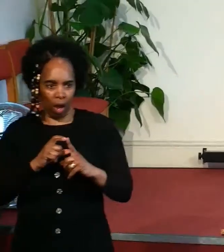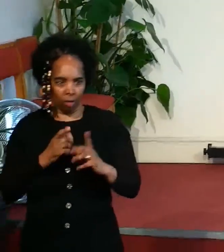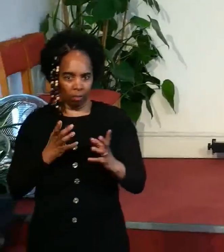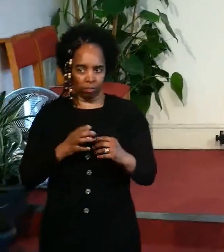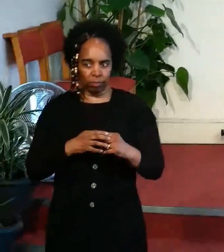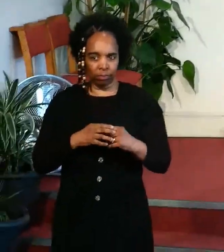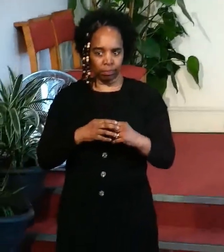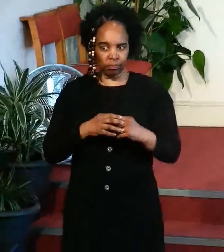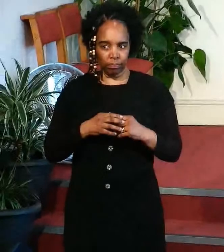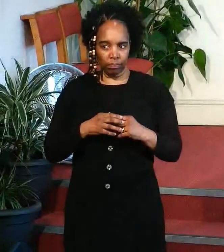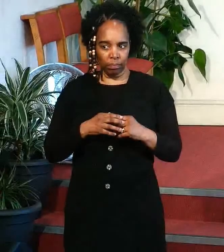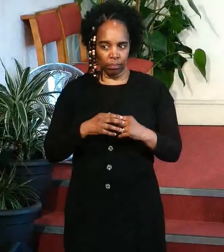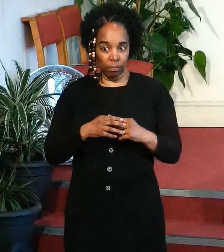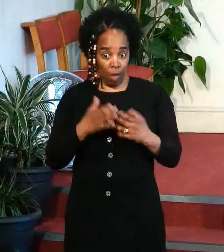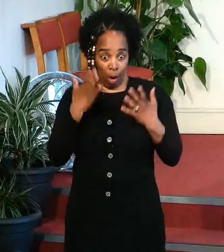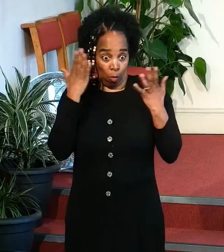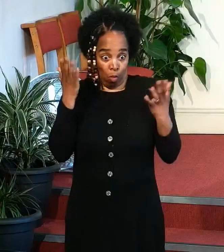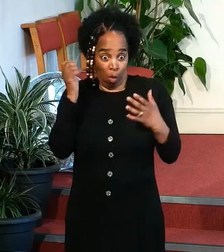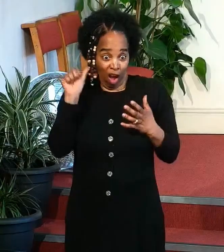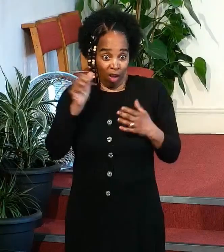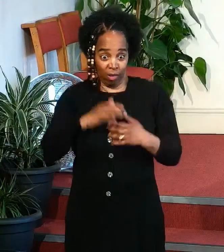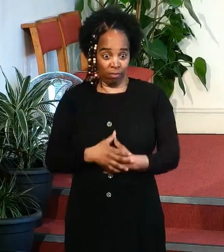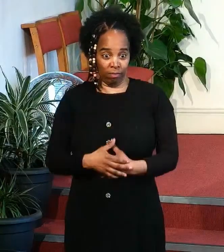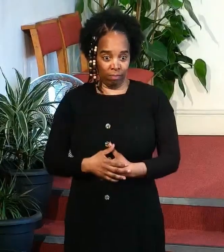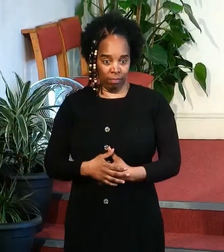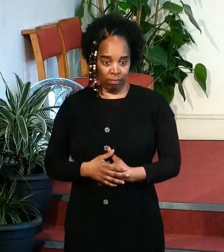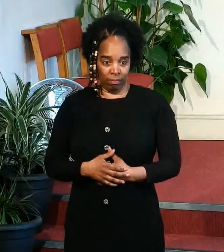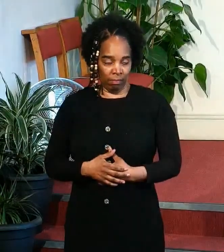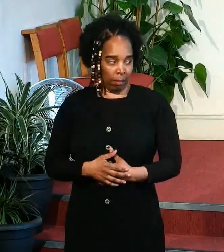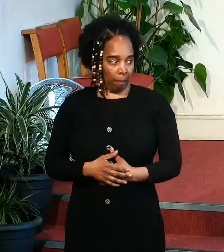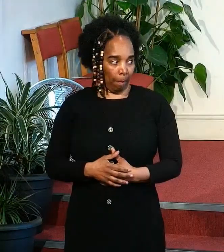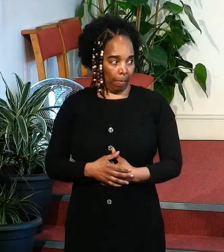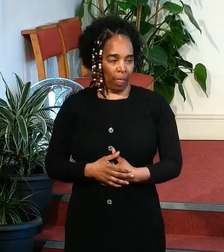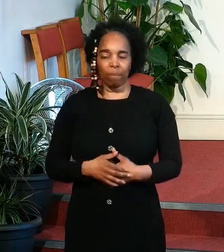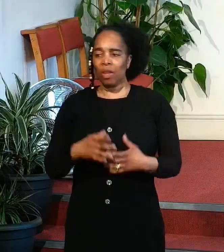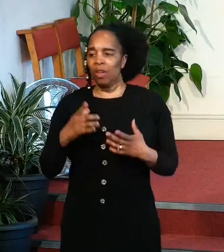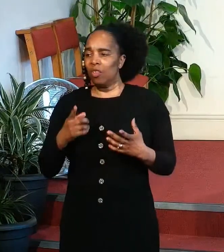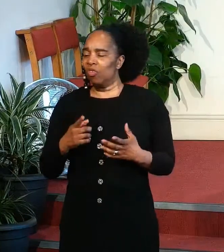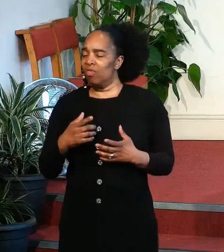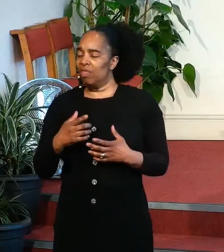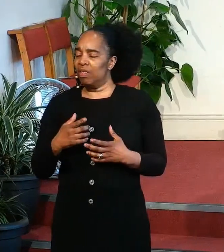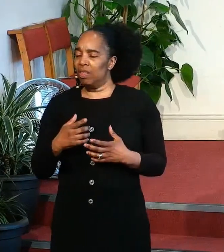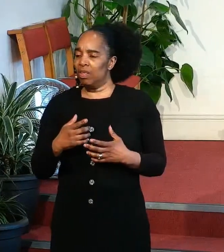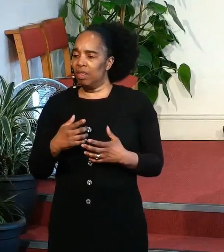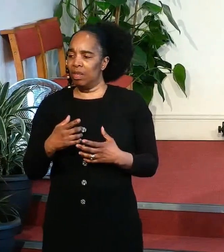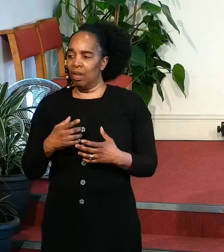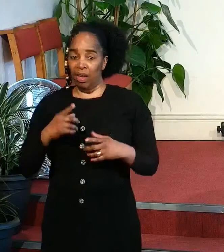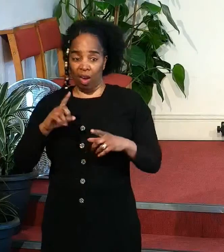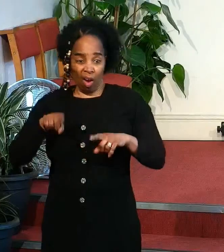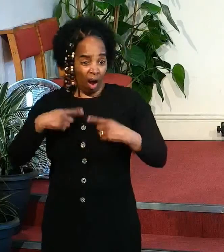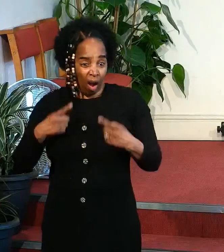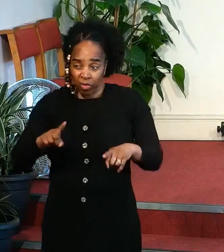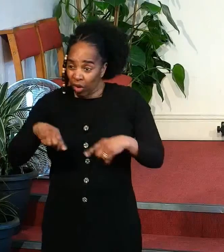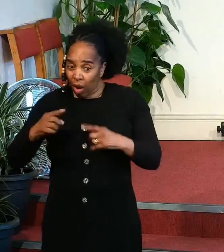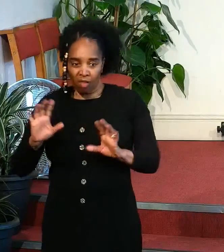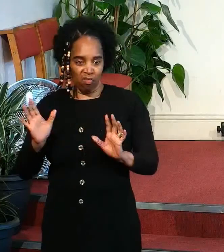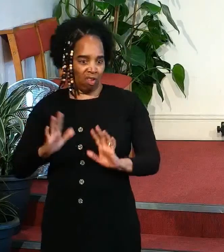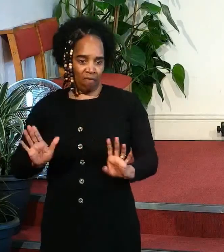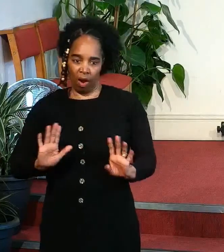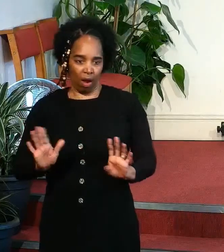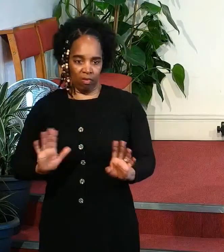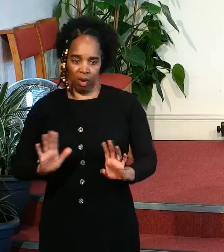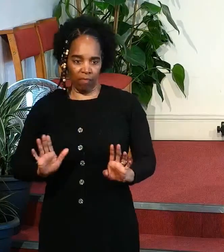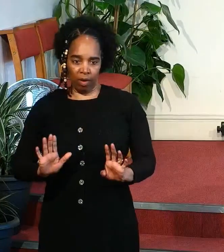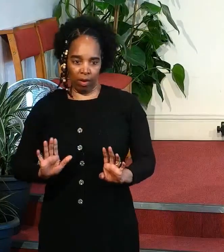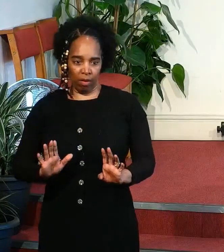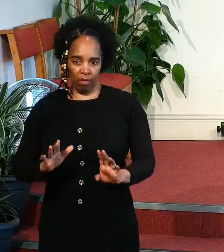I don't yet know her. Willing. She never said can't do to any of my requests. And there were